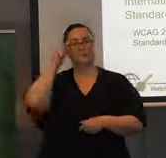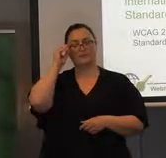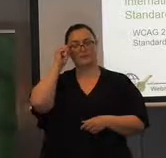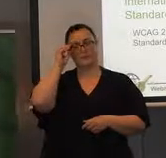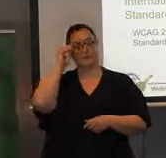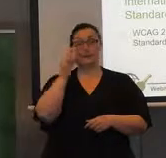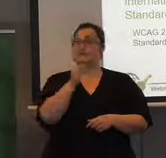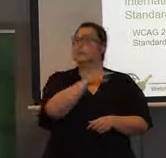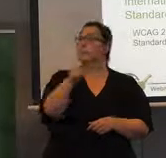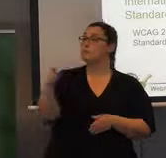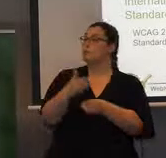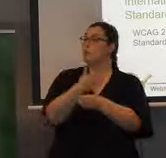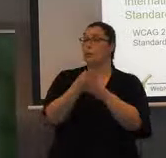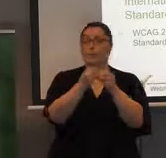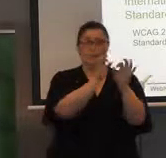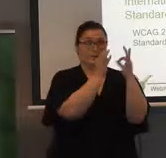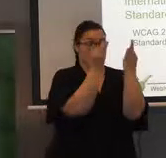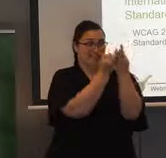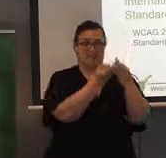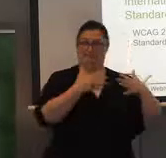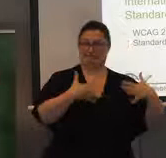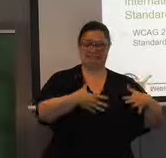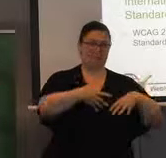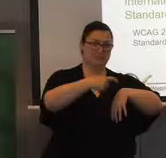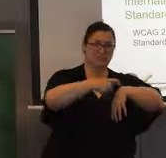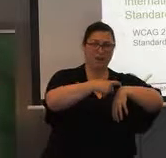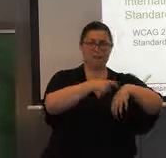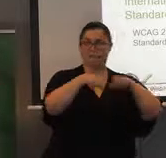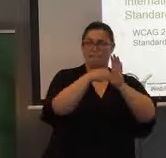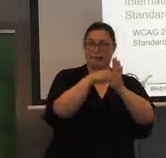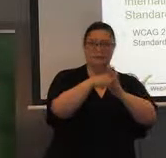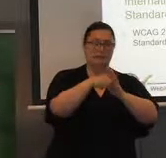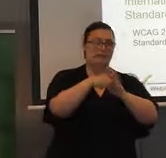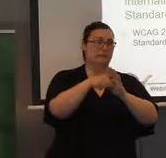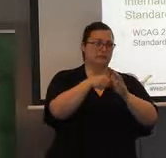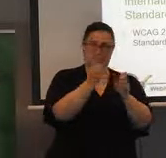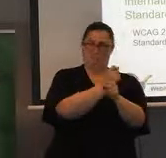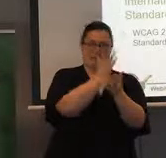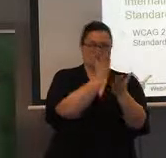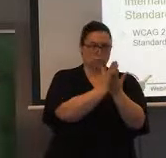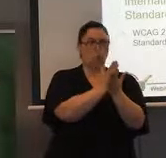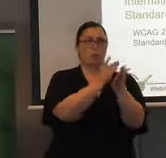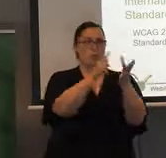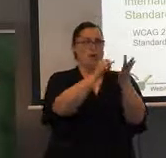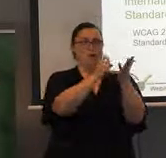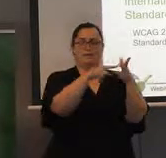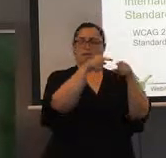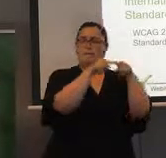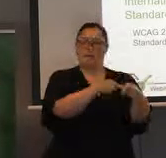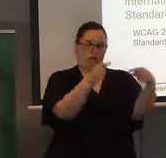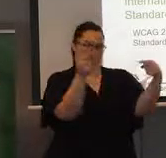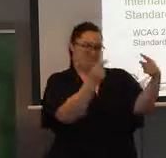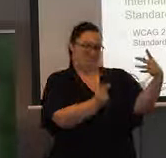Many of you provide development work for organizations who spend a lot of time and money making sure their organizations are